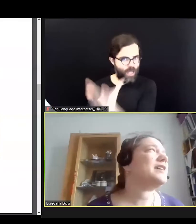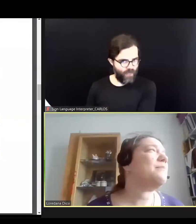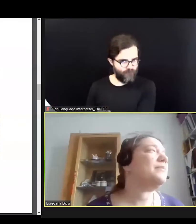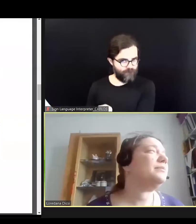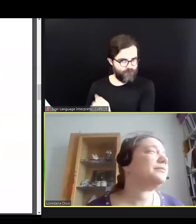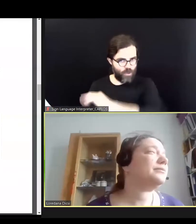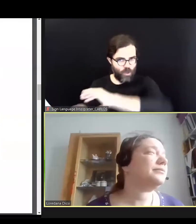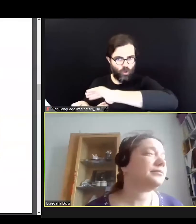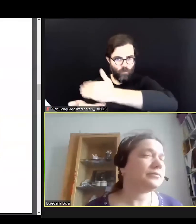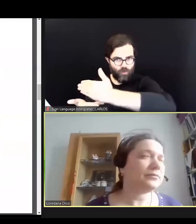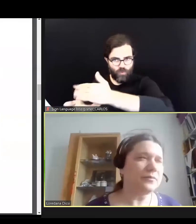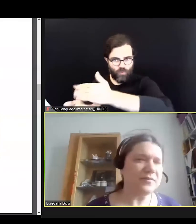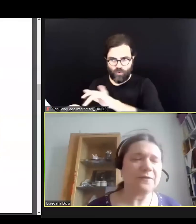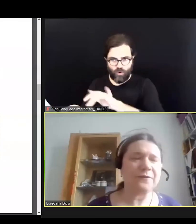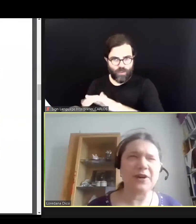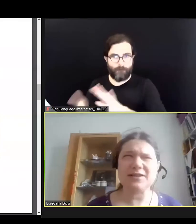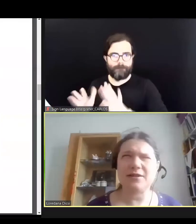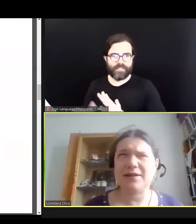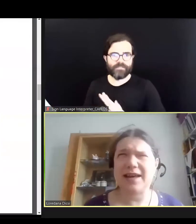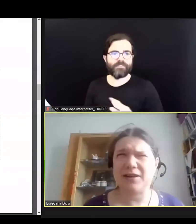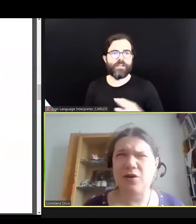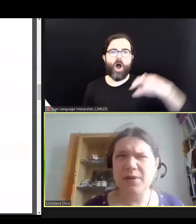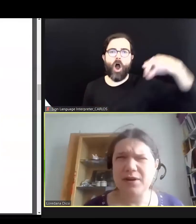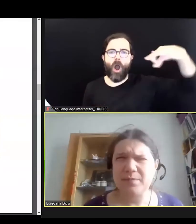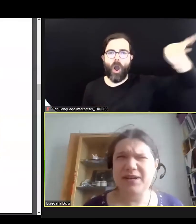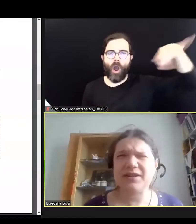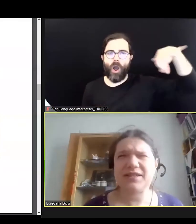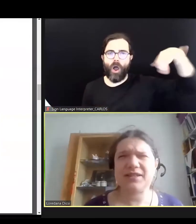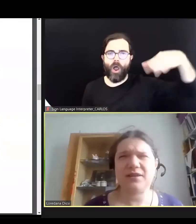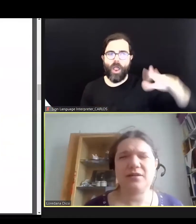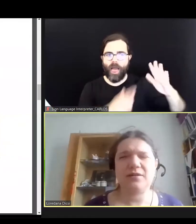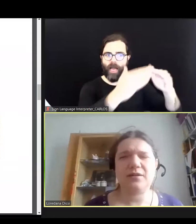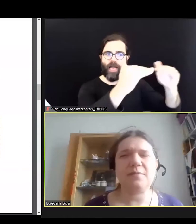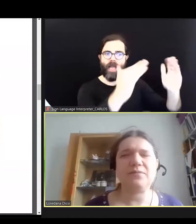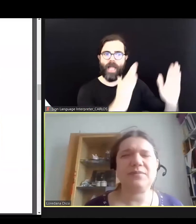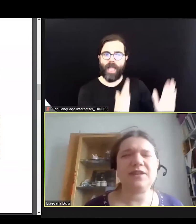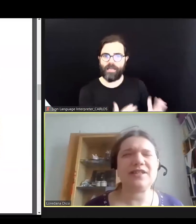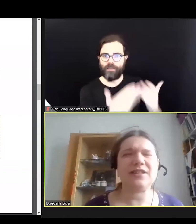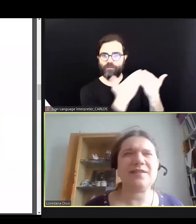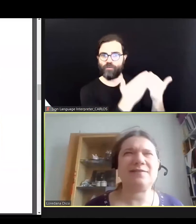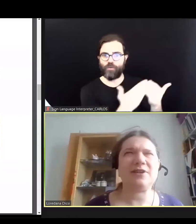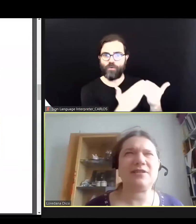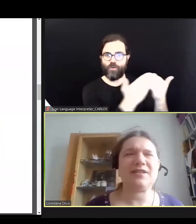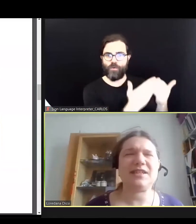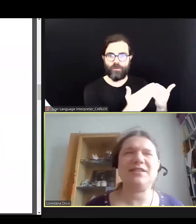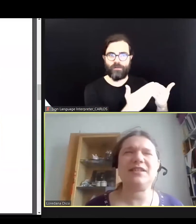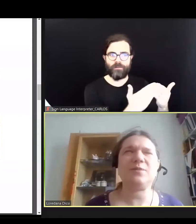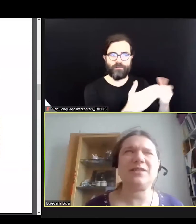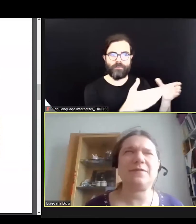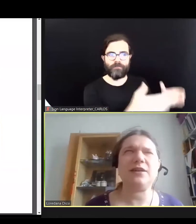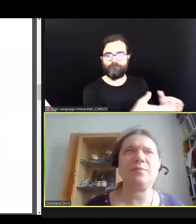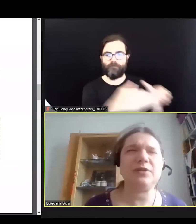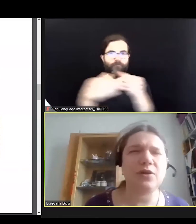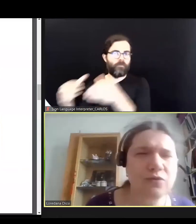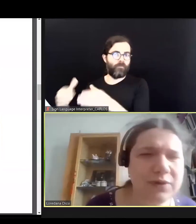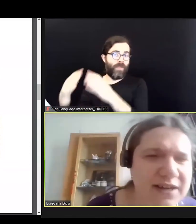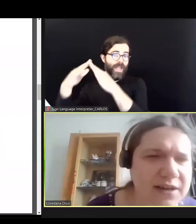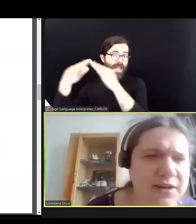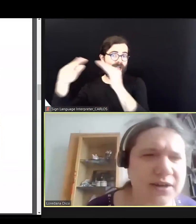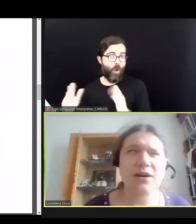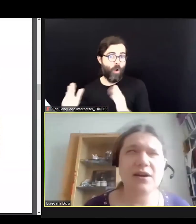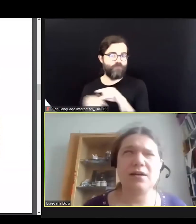the online cleaning, because that was my problem during the total lockdown. My cleaning service was